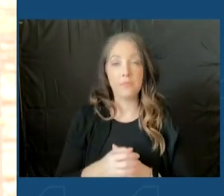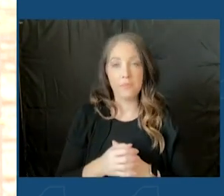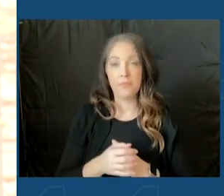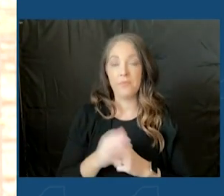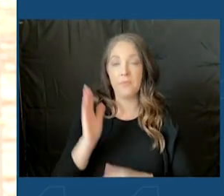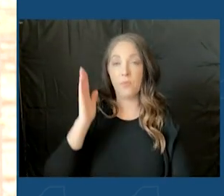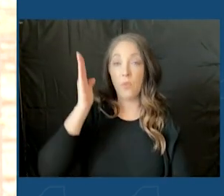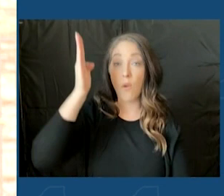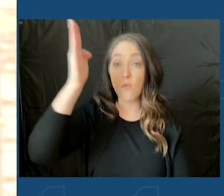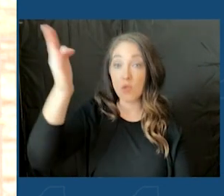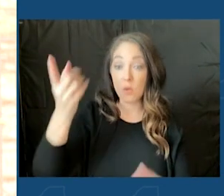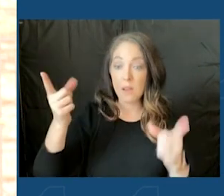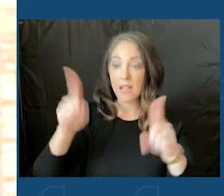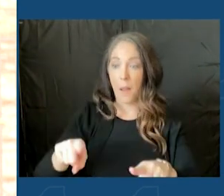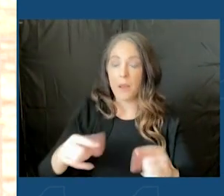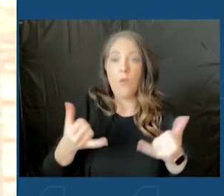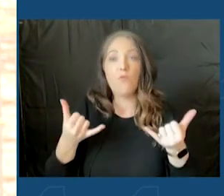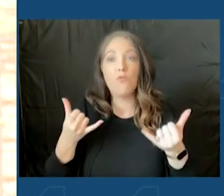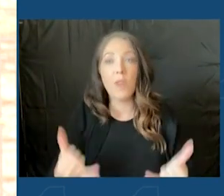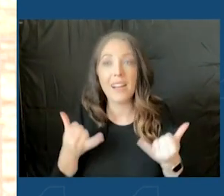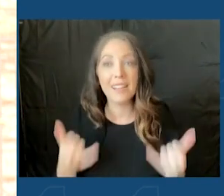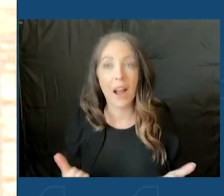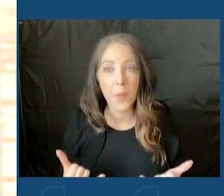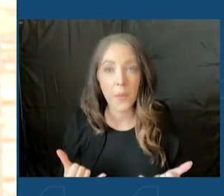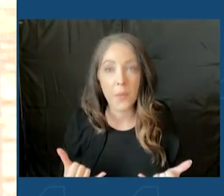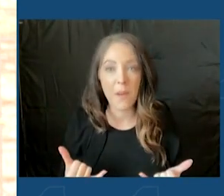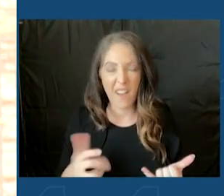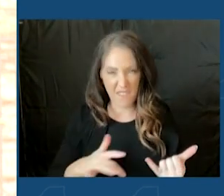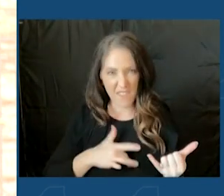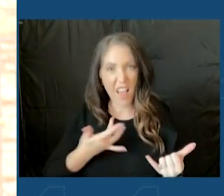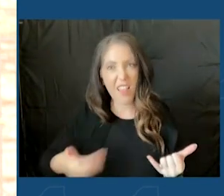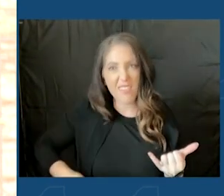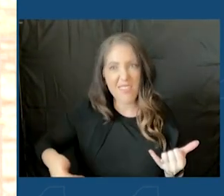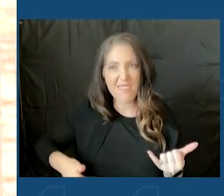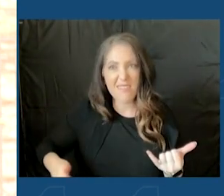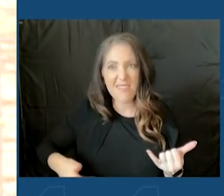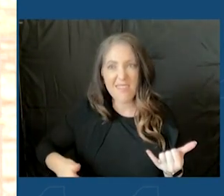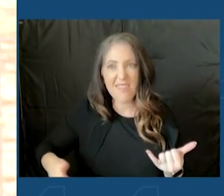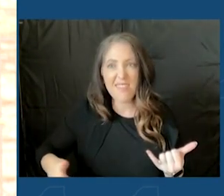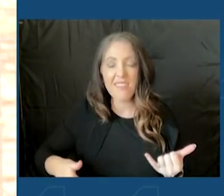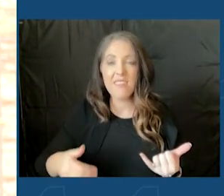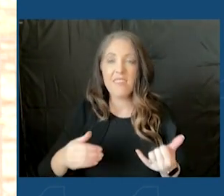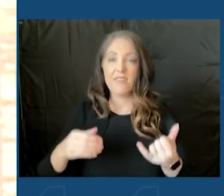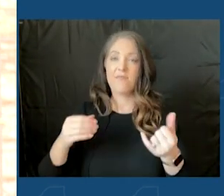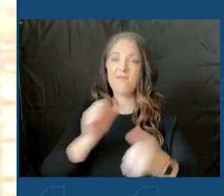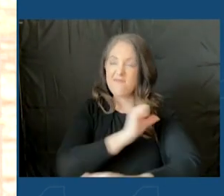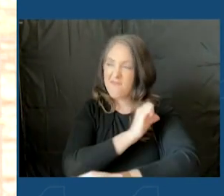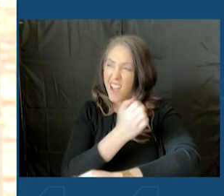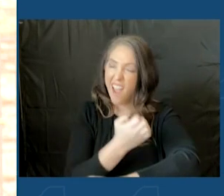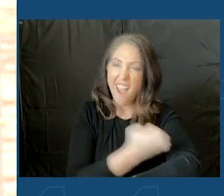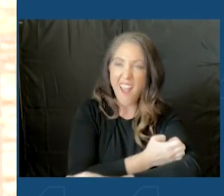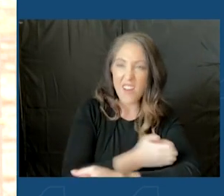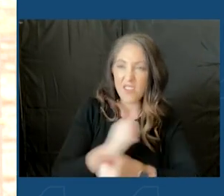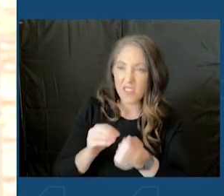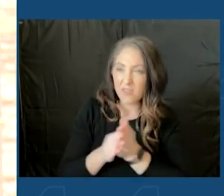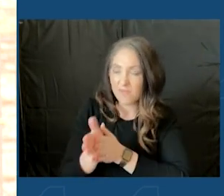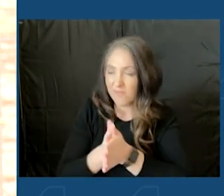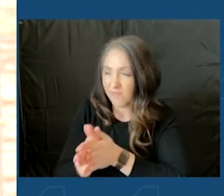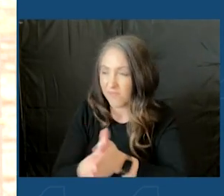is happening right now. I can feel it. The energy that's created with all the people here so proud of the name